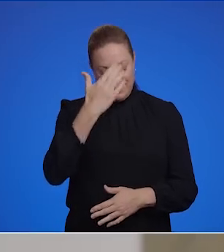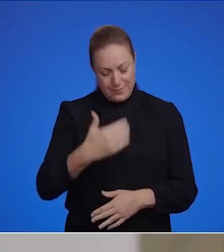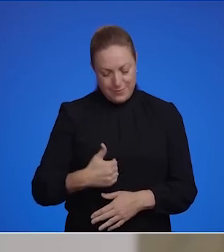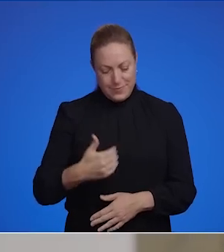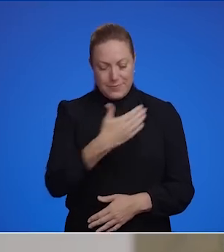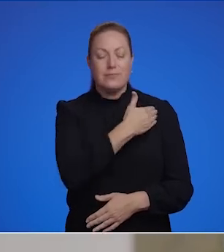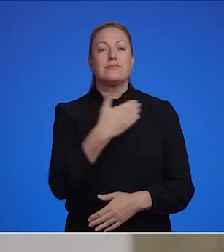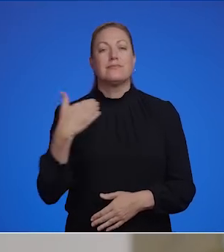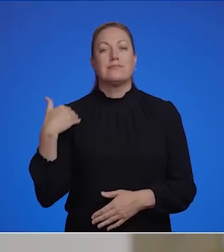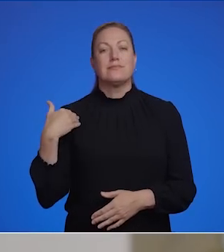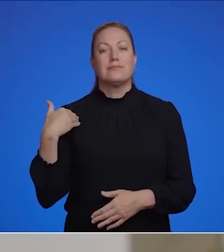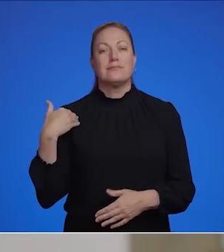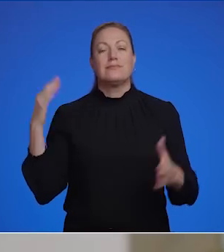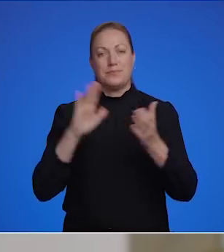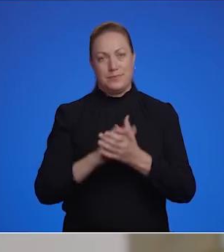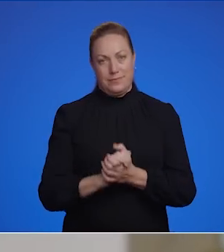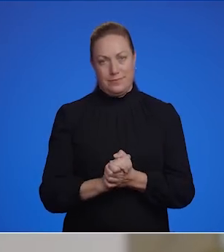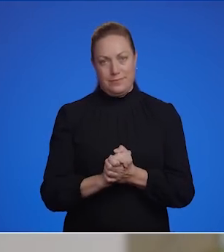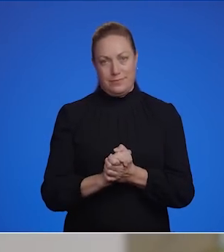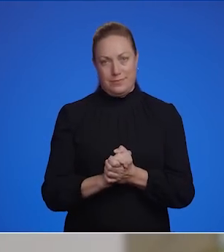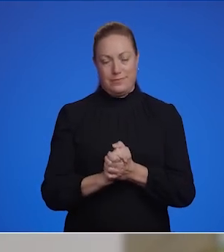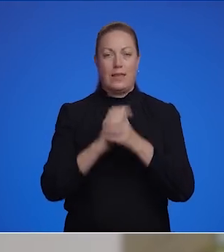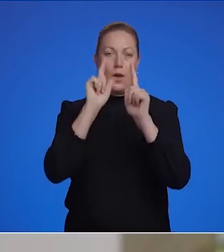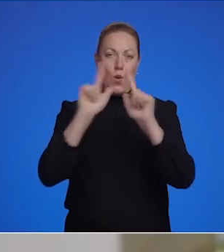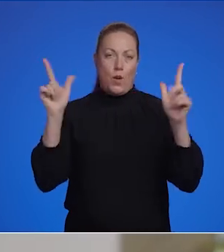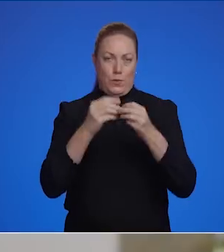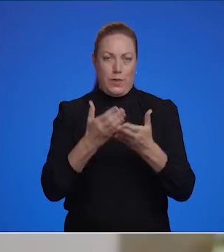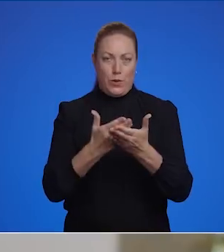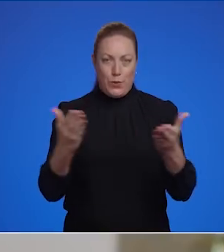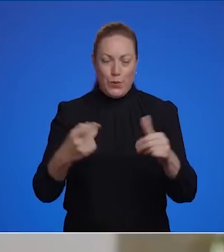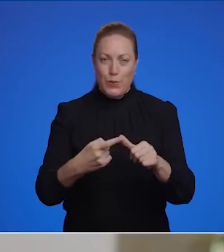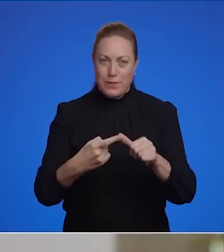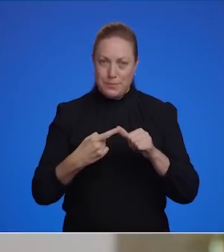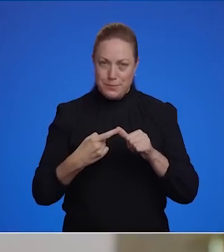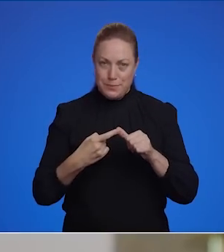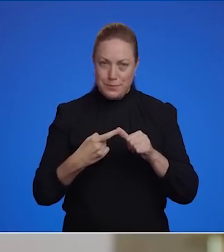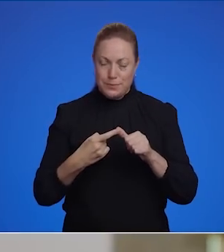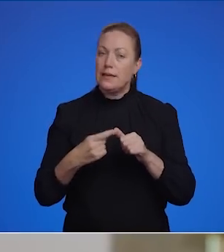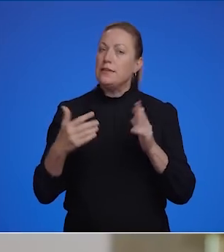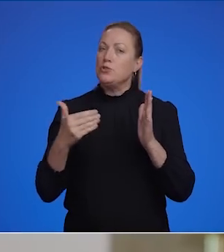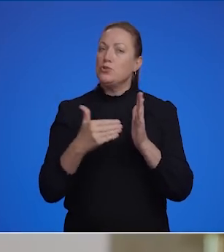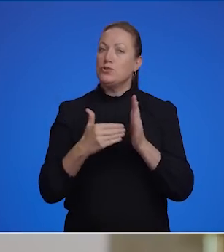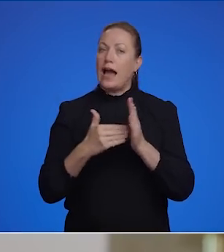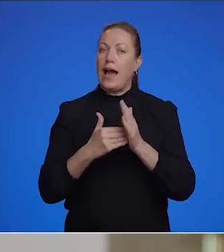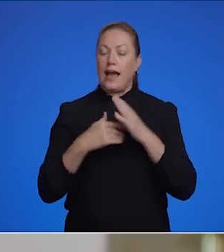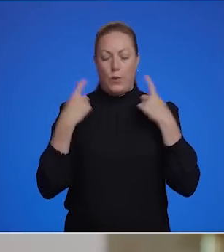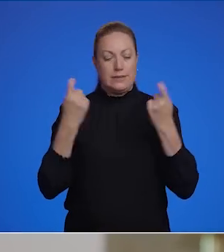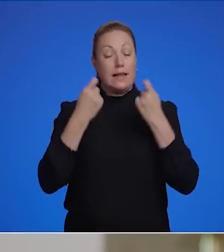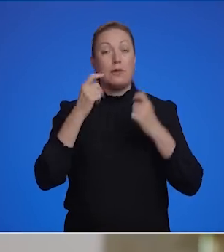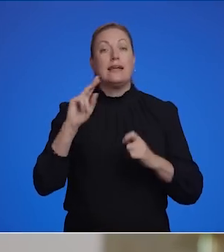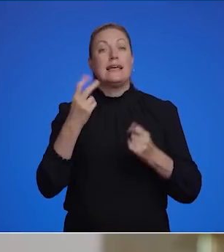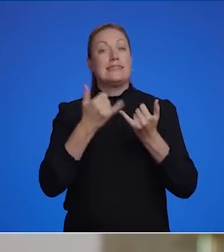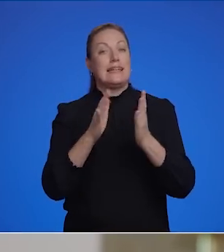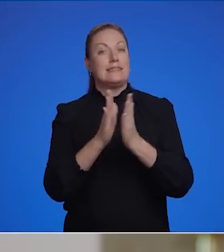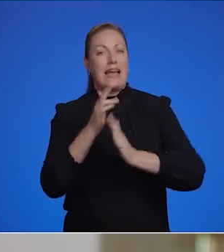Of the Father, and of the Son, and of the Holy Spirit. Amen. The Lord be with you. And with your spirit. Today, of course, we celebrate the